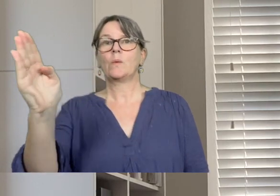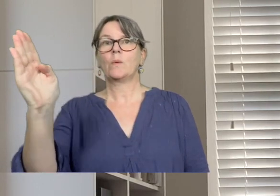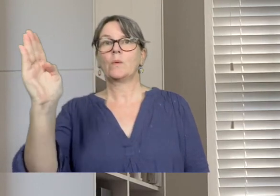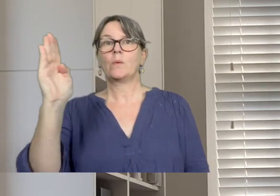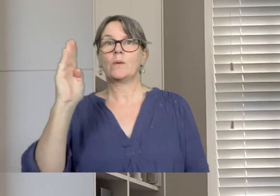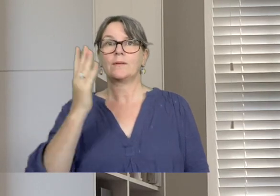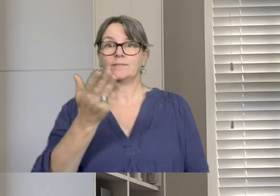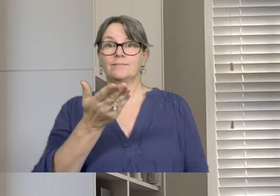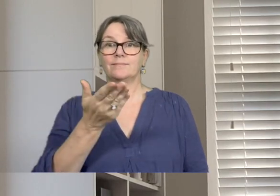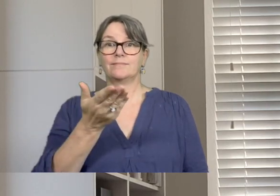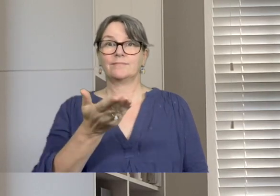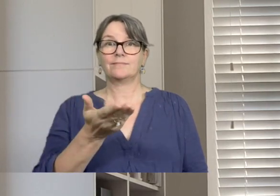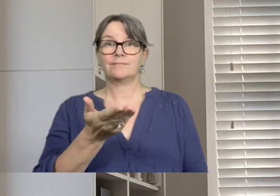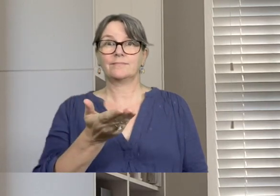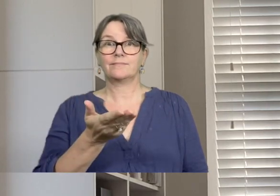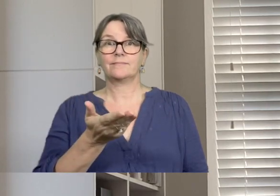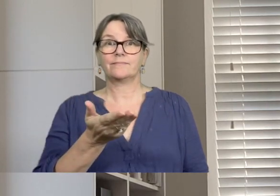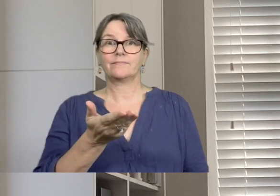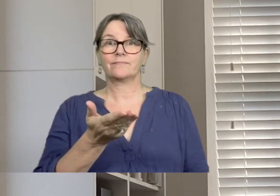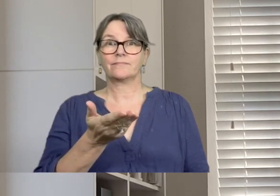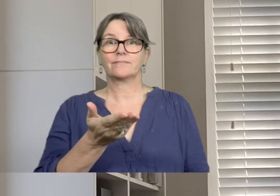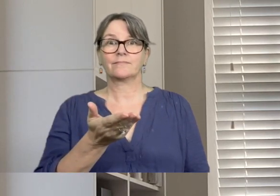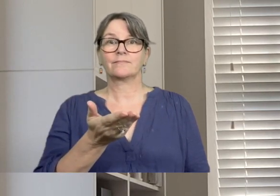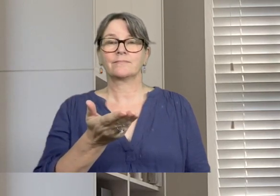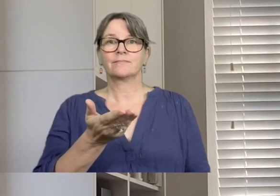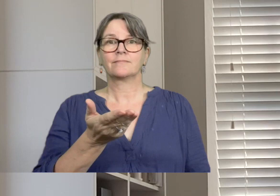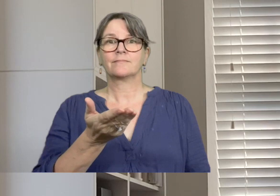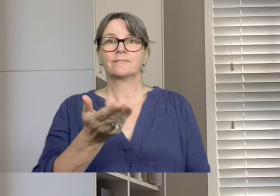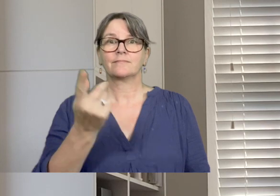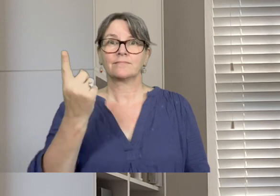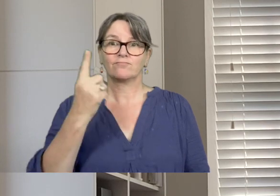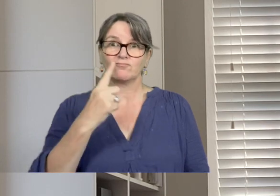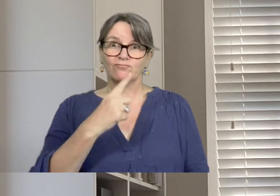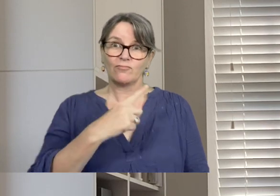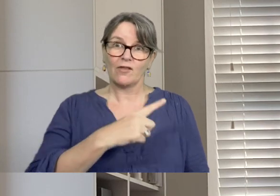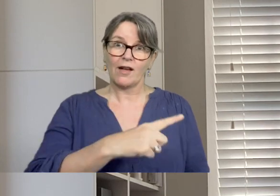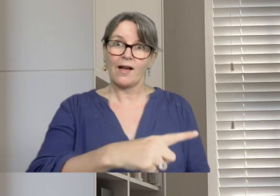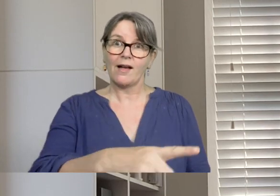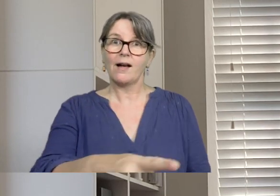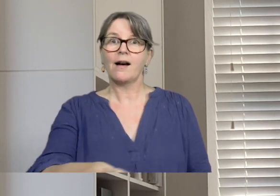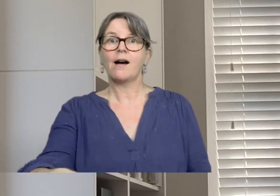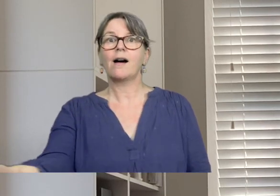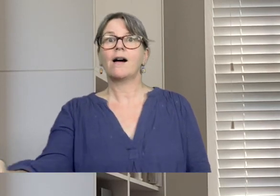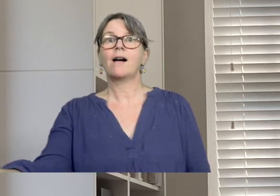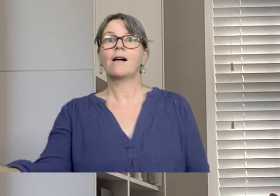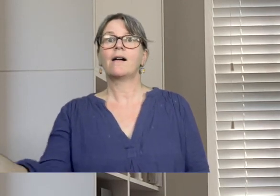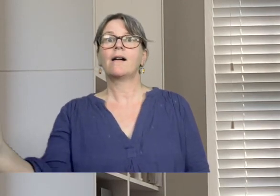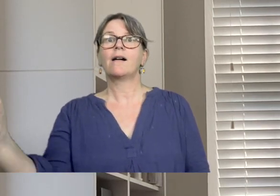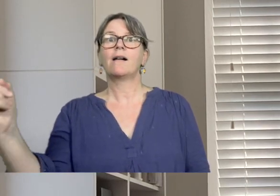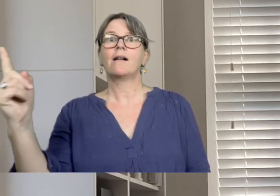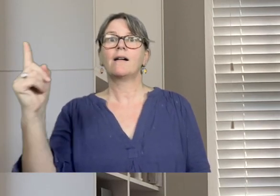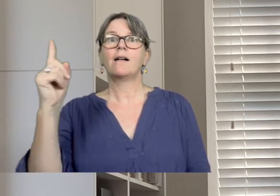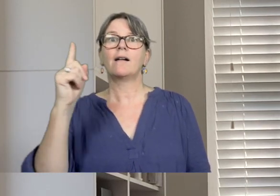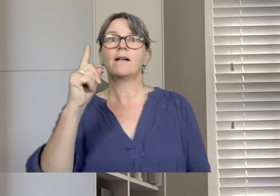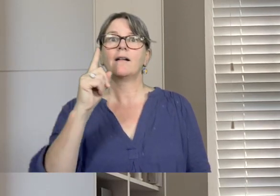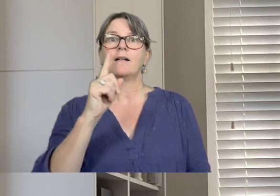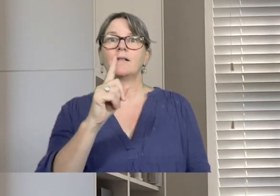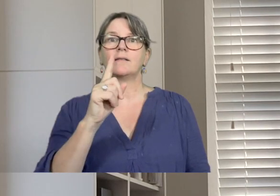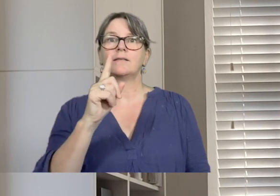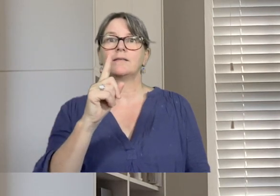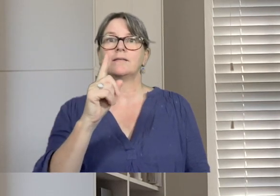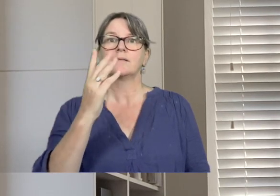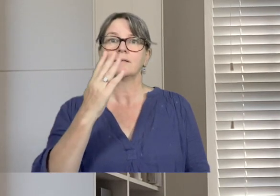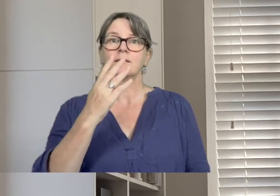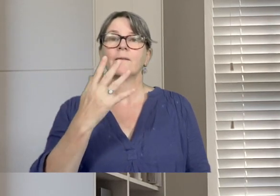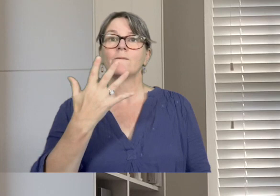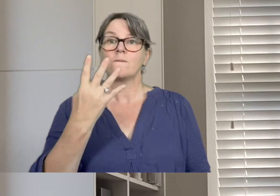across, and we're going to breathe out and sweep it around. So I turn the leg in as I come across, and then allow it to